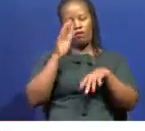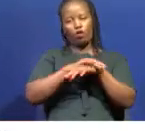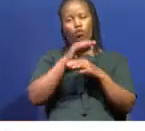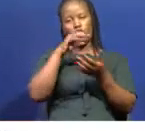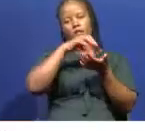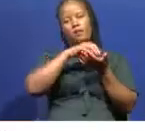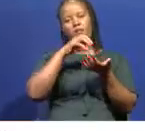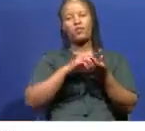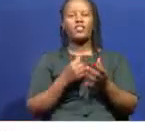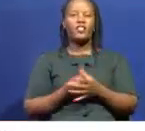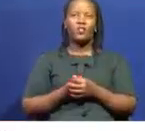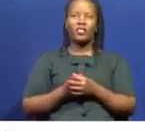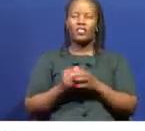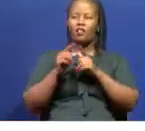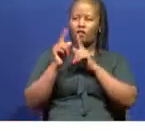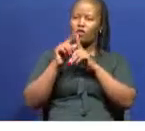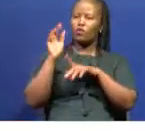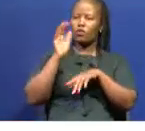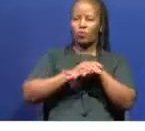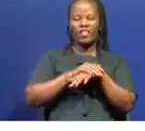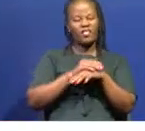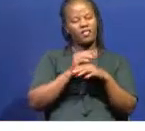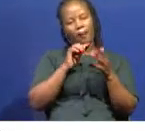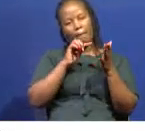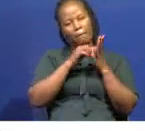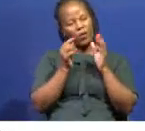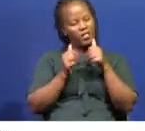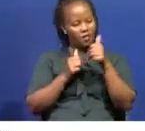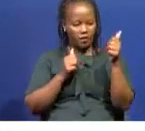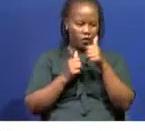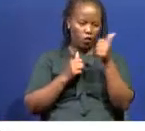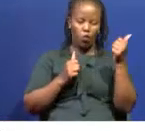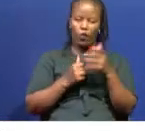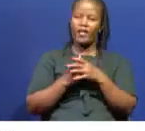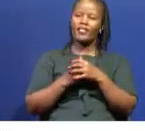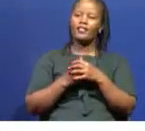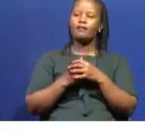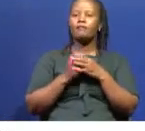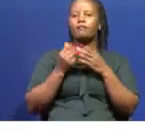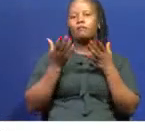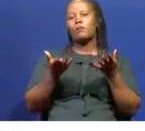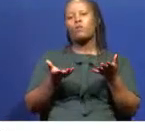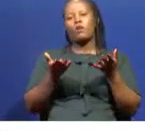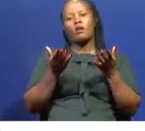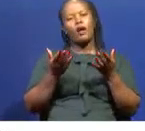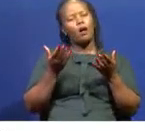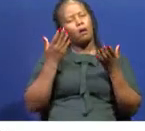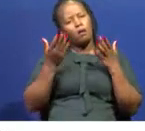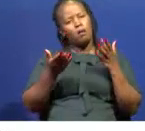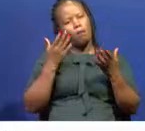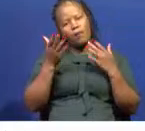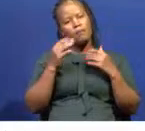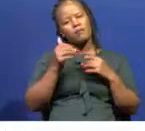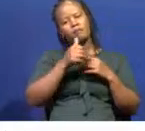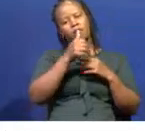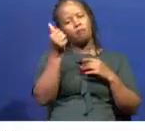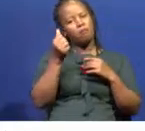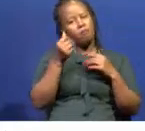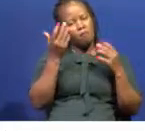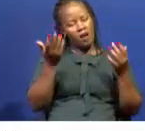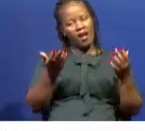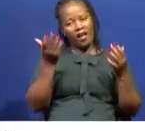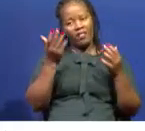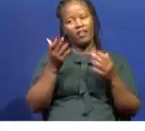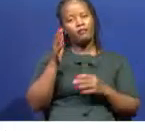positions. Yes, to get good marks, right? Yes. And looking at maybe the rest of the pack, the